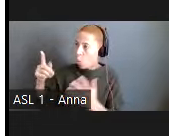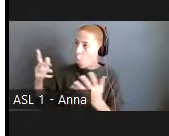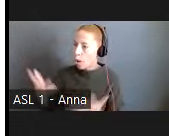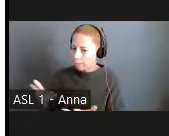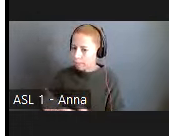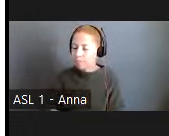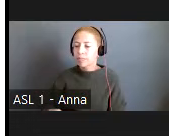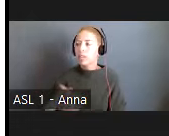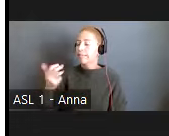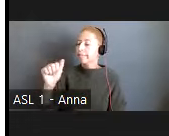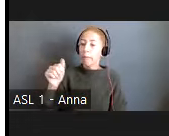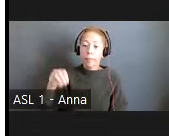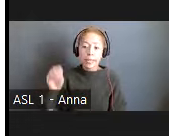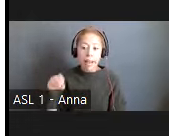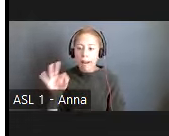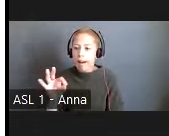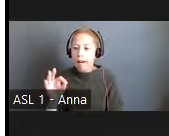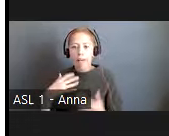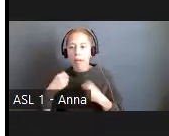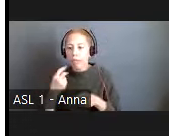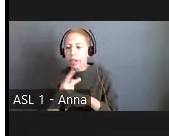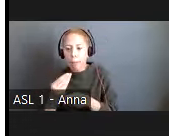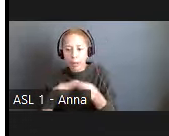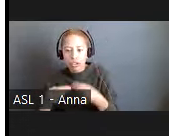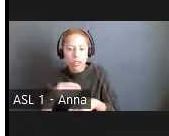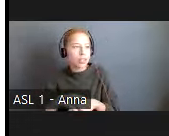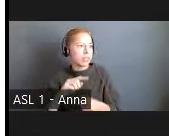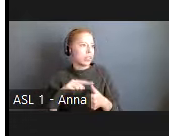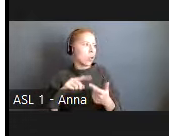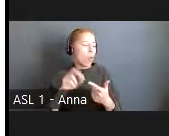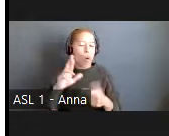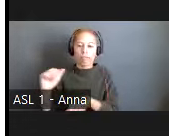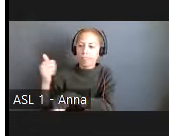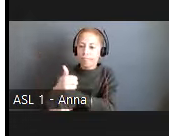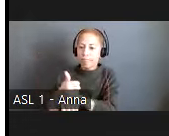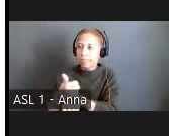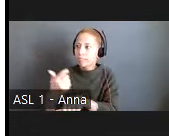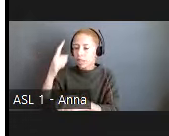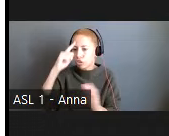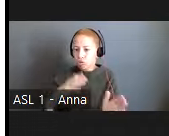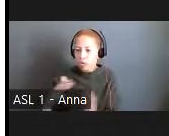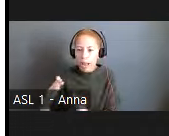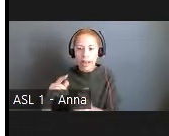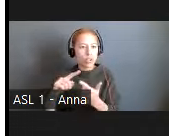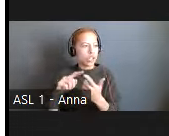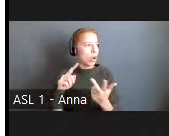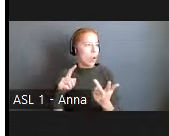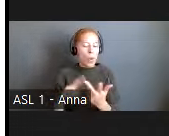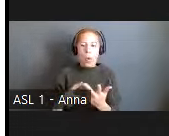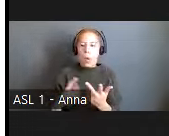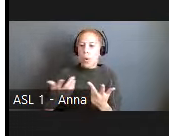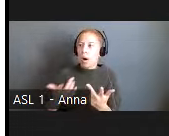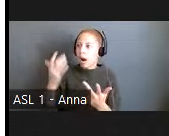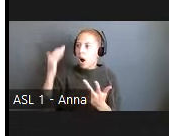health budget, or we're here to ask for the implementation of a dementia roadmap, or we're here to ask for an